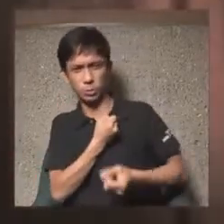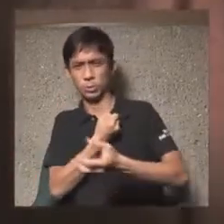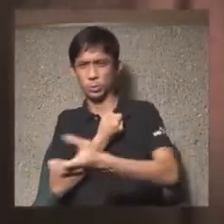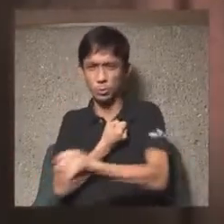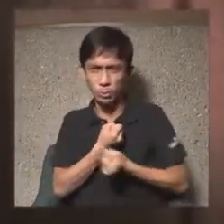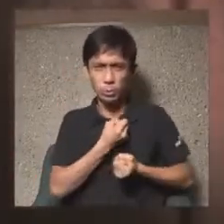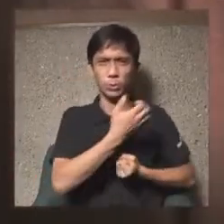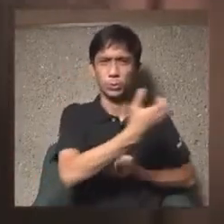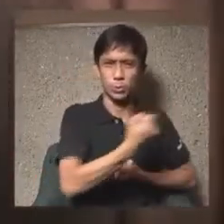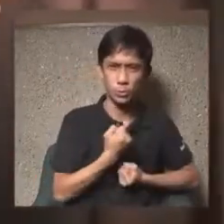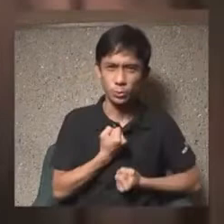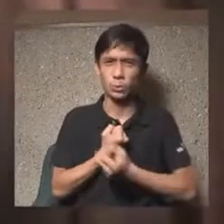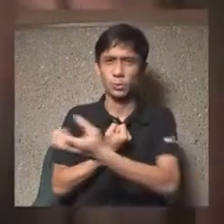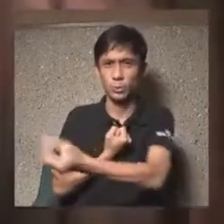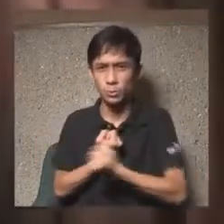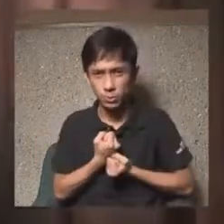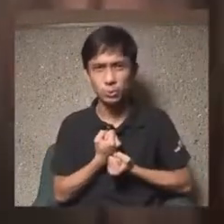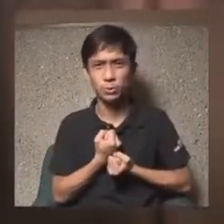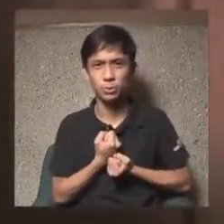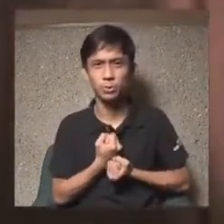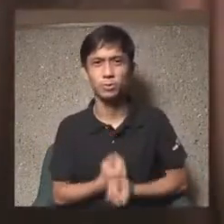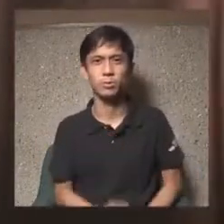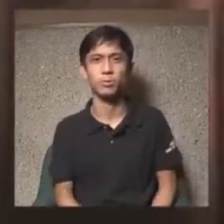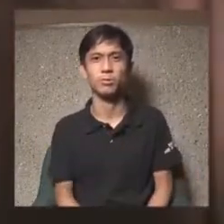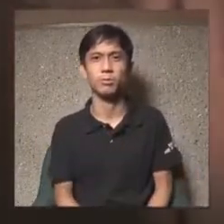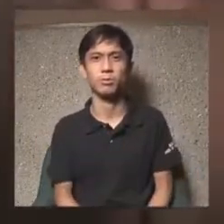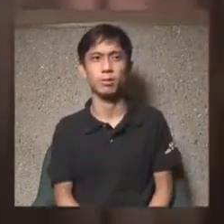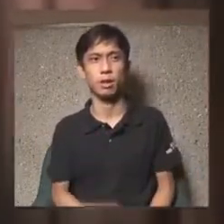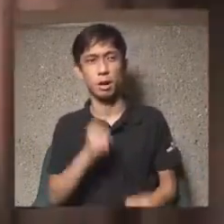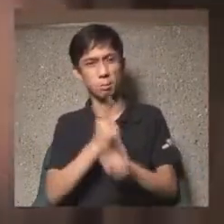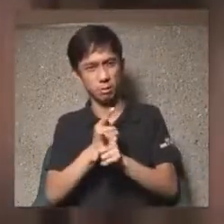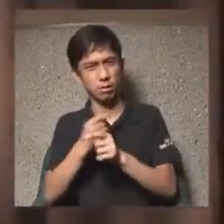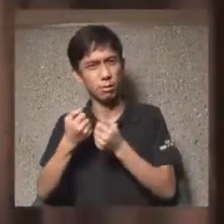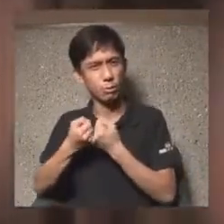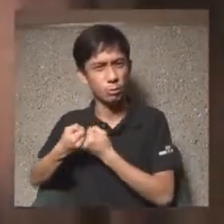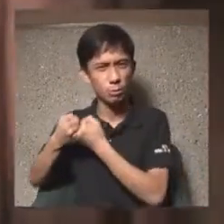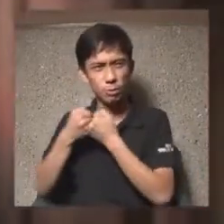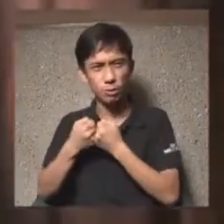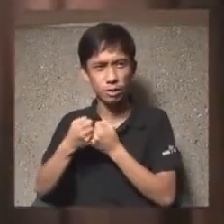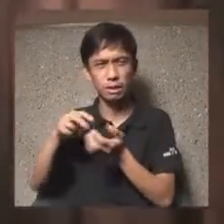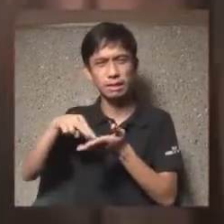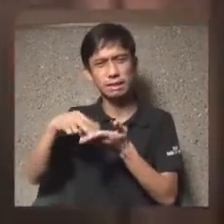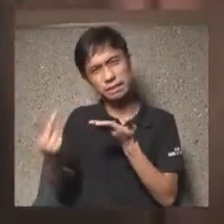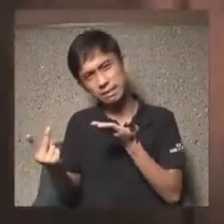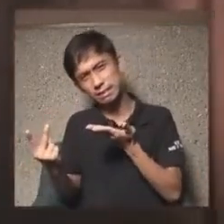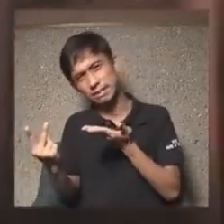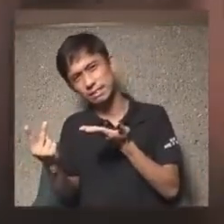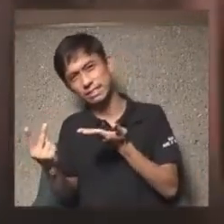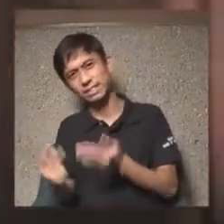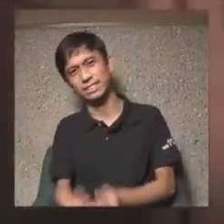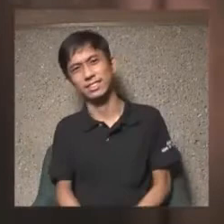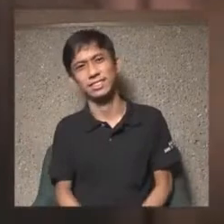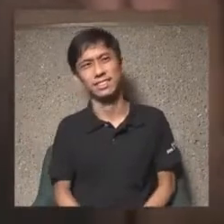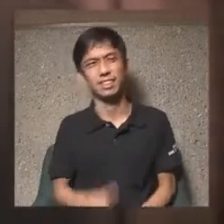I was really fighting and I'm stumbling because we're doing that simple cha-cha and I cannot get